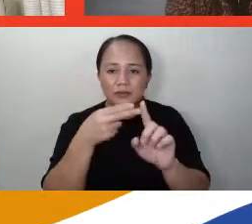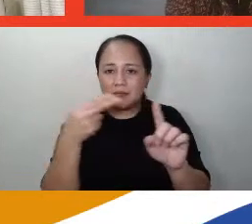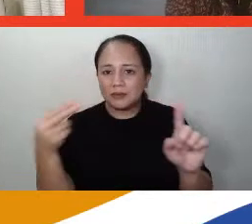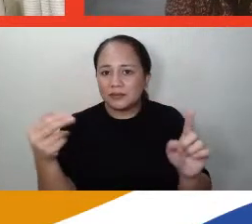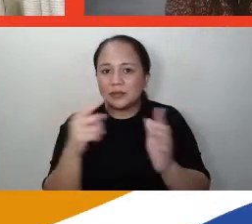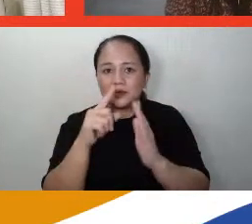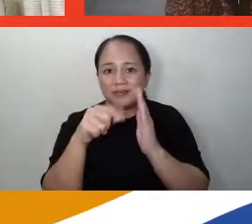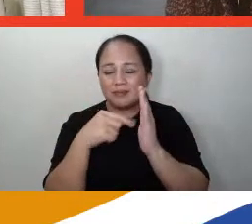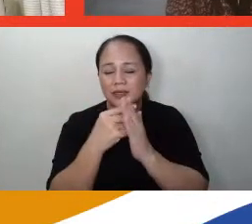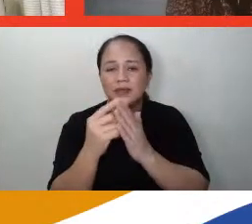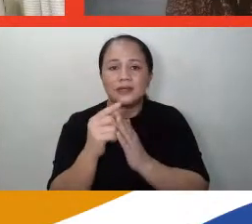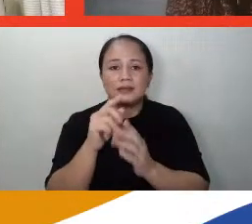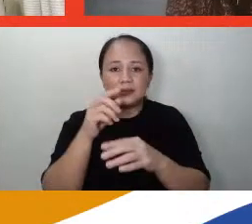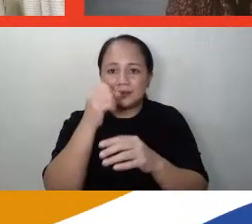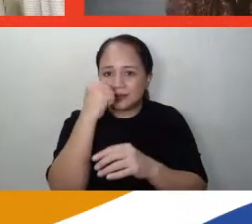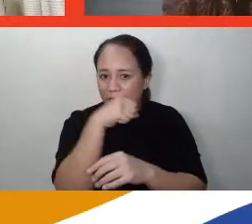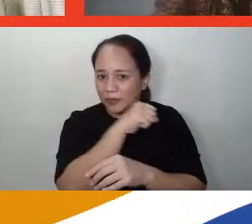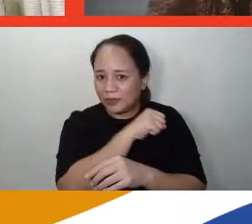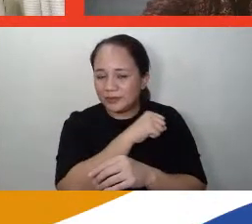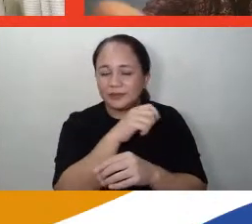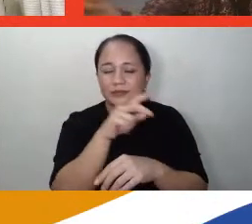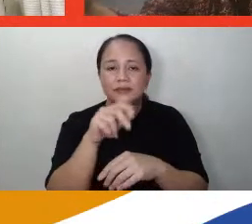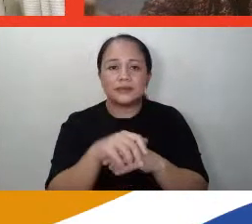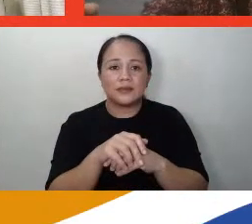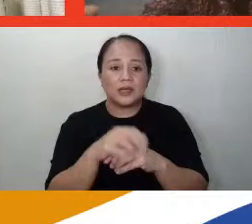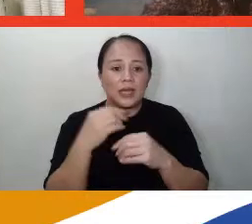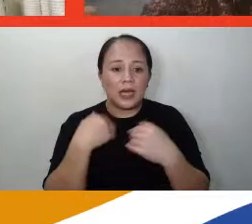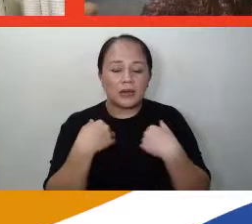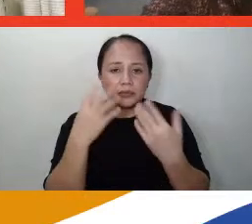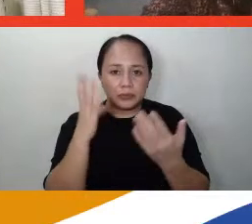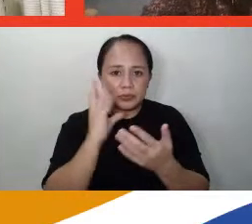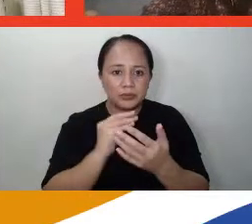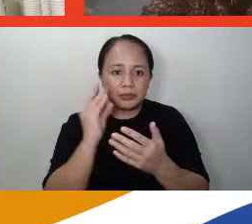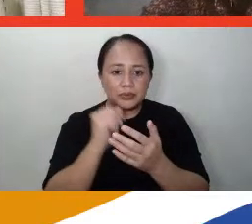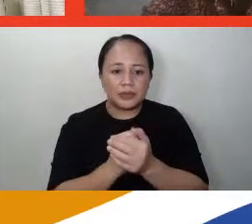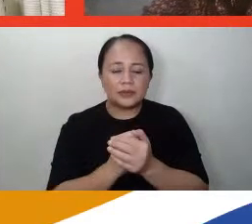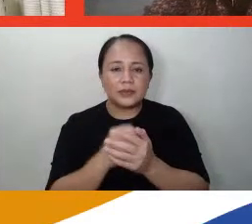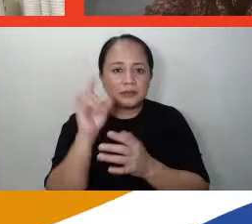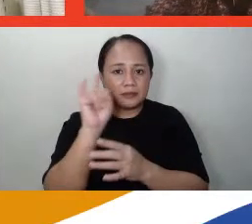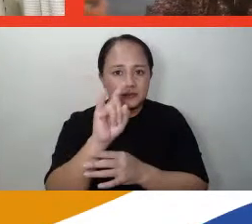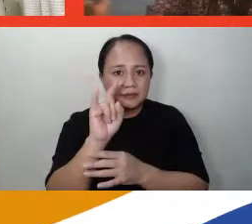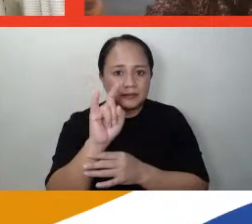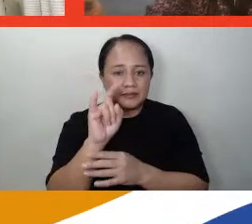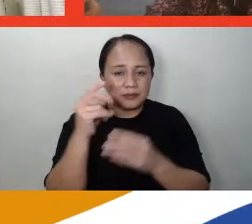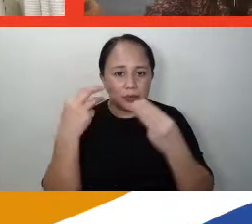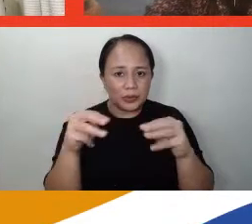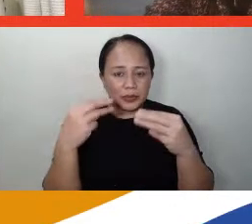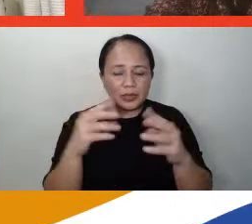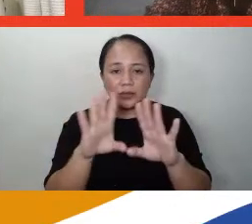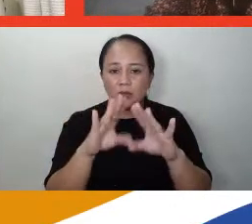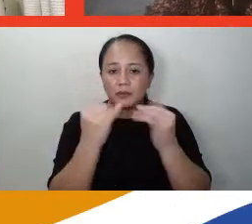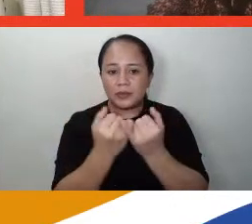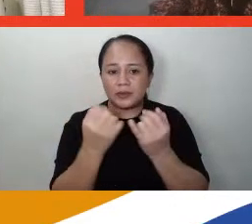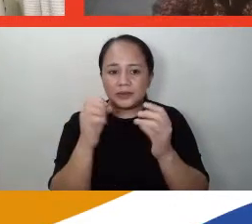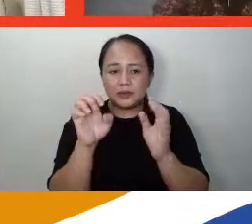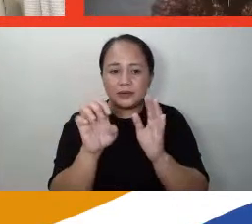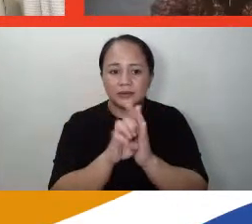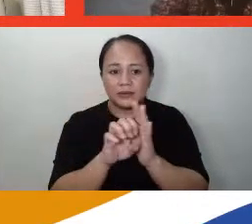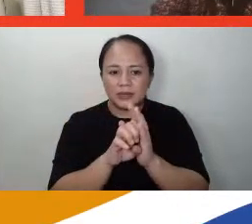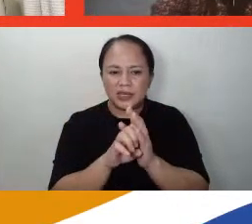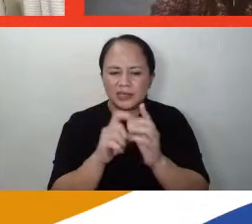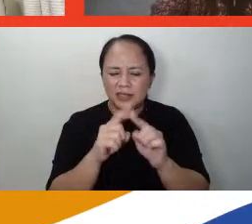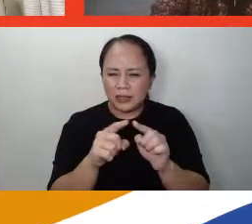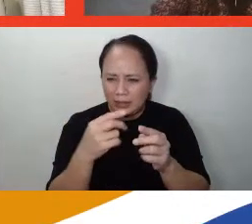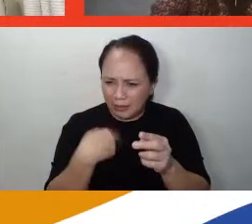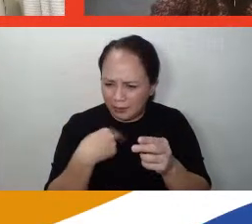Singapore, and Taiwan, among others. He has a background in marketing and branding, having worked in companies such as Saatchi & Saatchi, I hope I pronounced